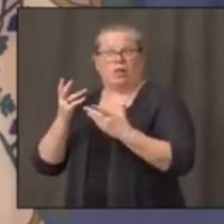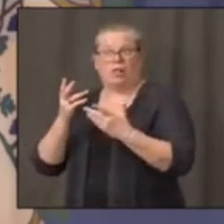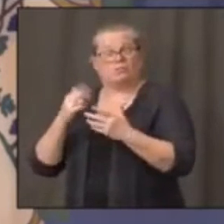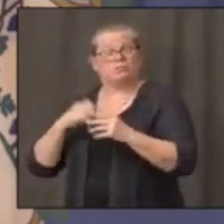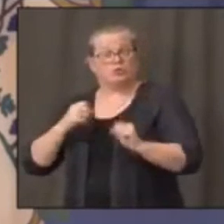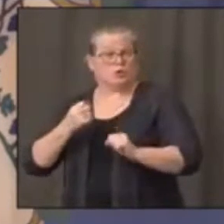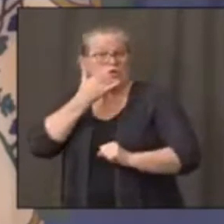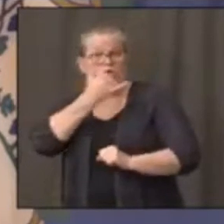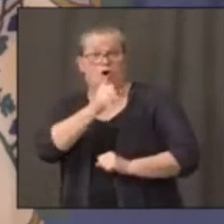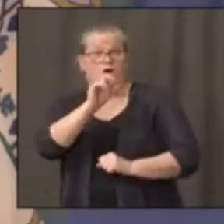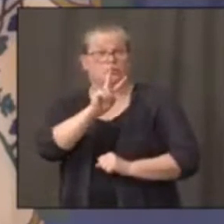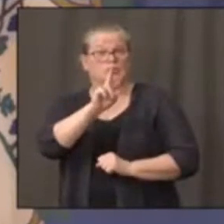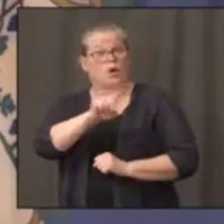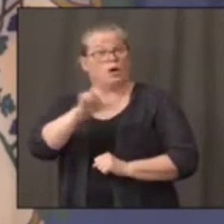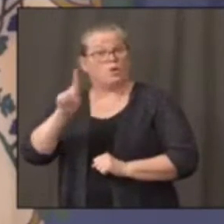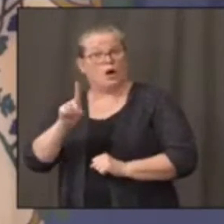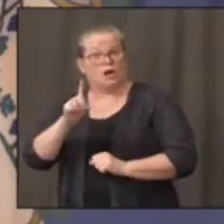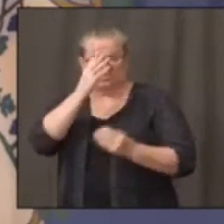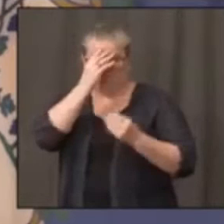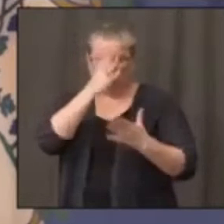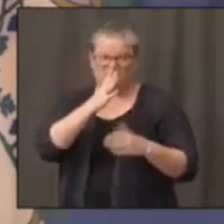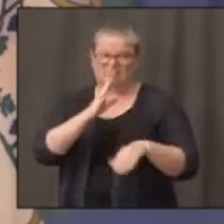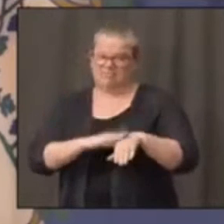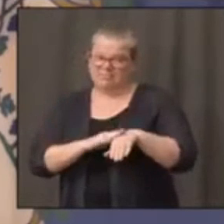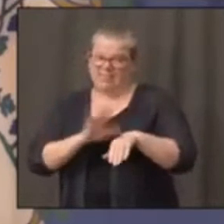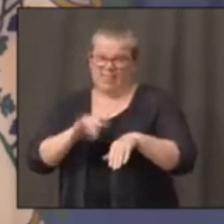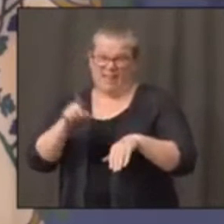lax attitudes out there. We're trying to take that seriously.